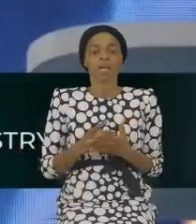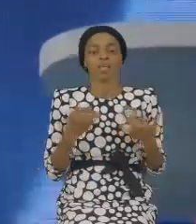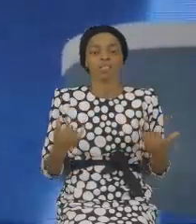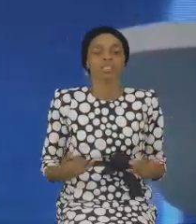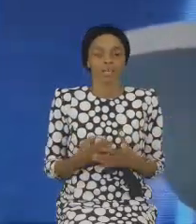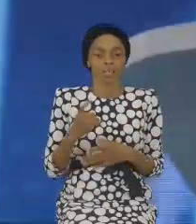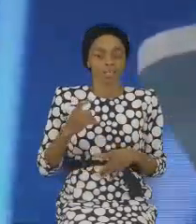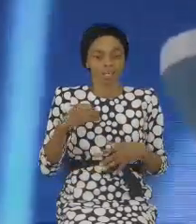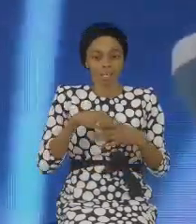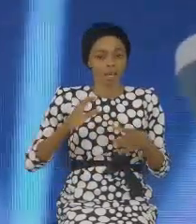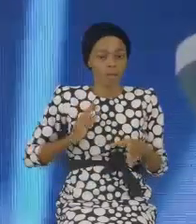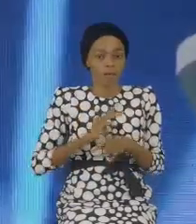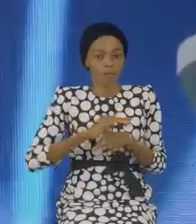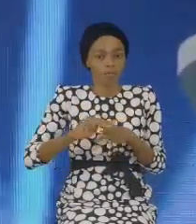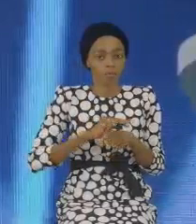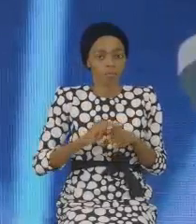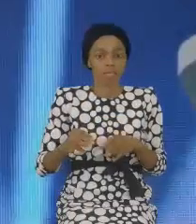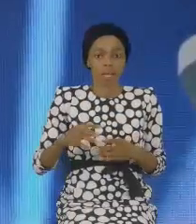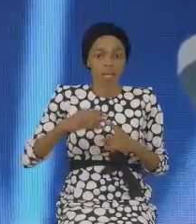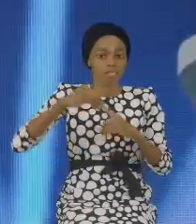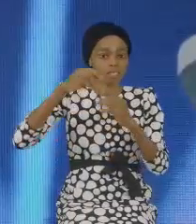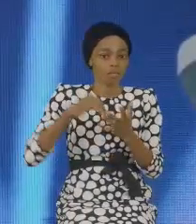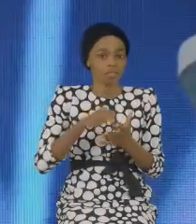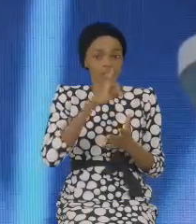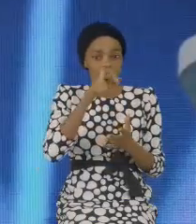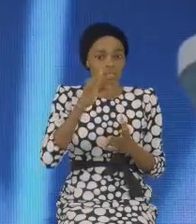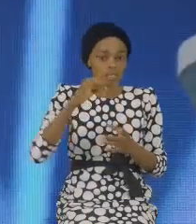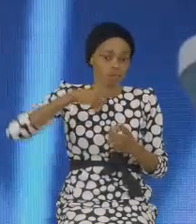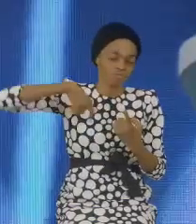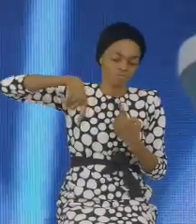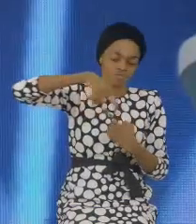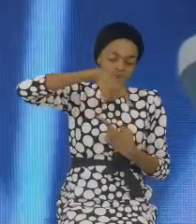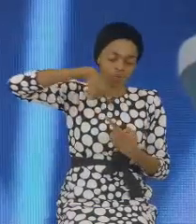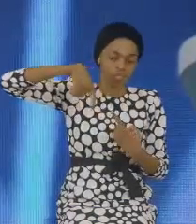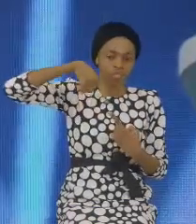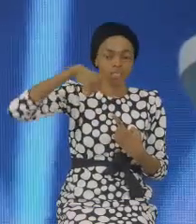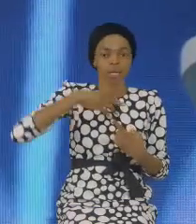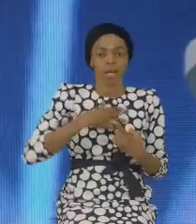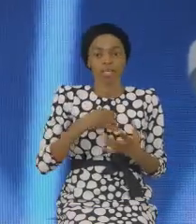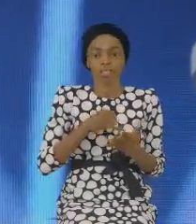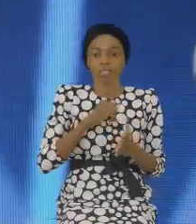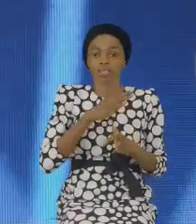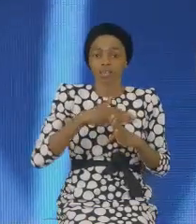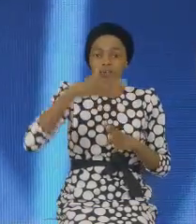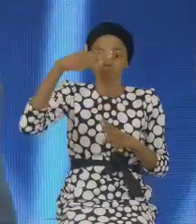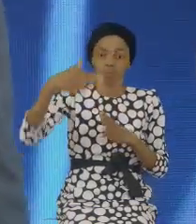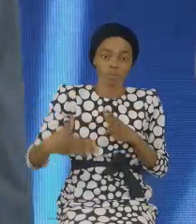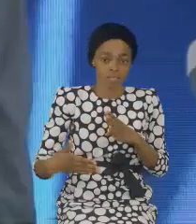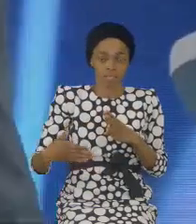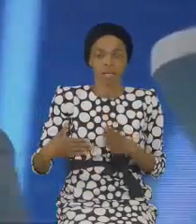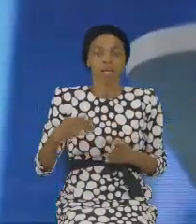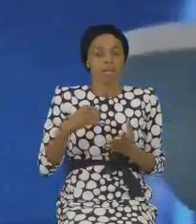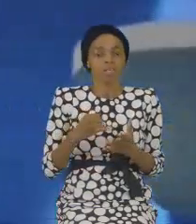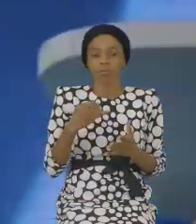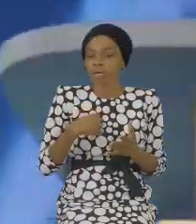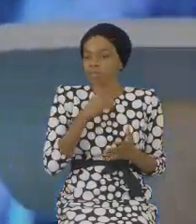ministry is rounded up, and it's a complete cycle, we cannot even have a ministry in the sight